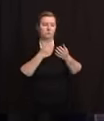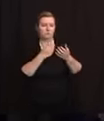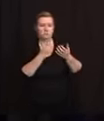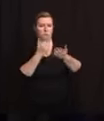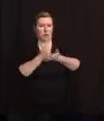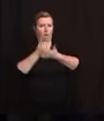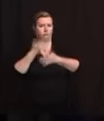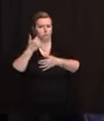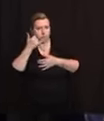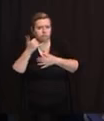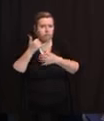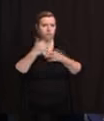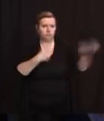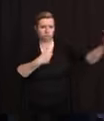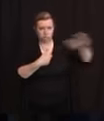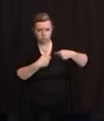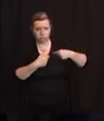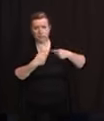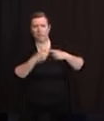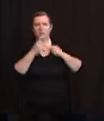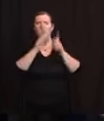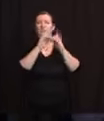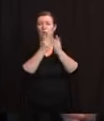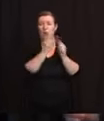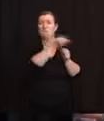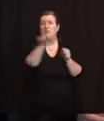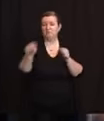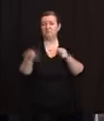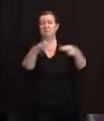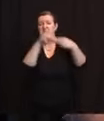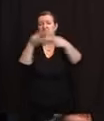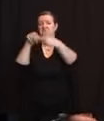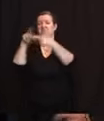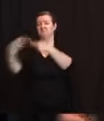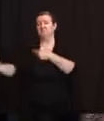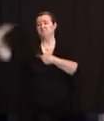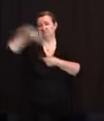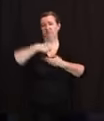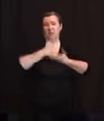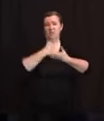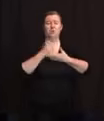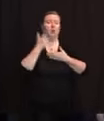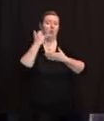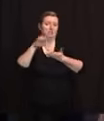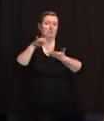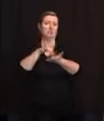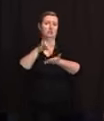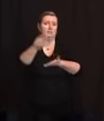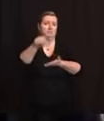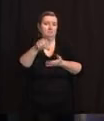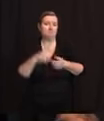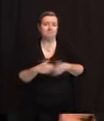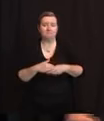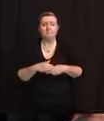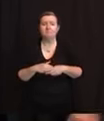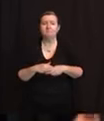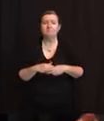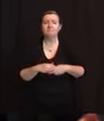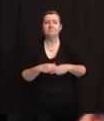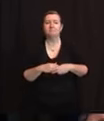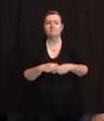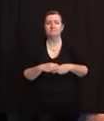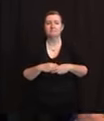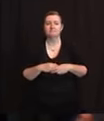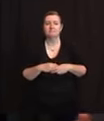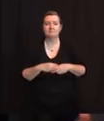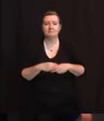offices, and they're all doing different versions of things based to help triage the help. We're already starting to process more than 100 new